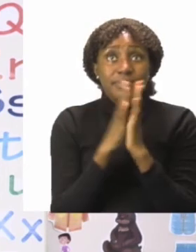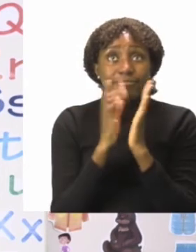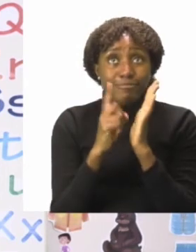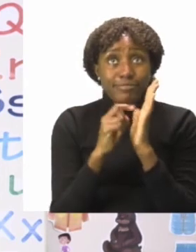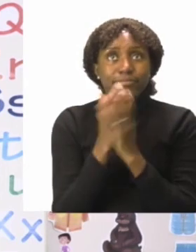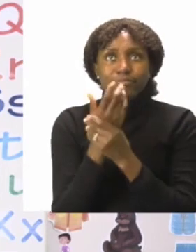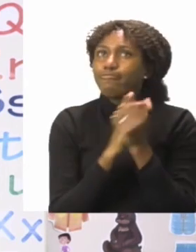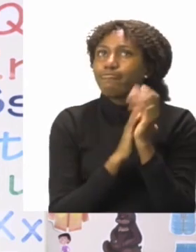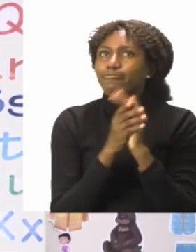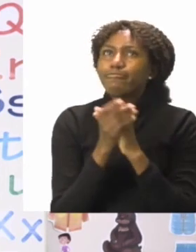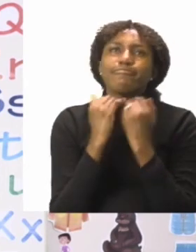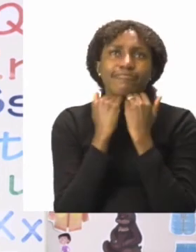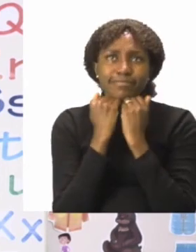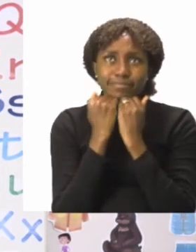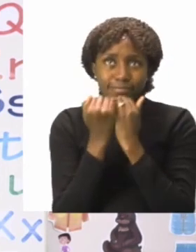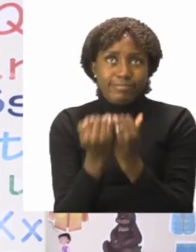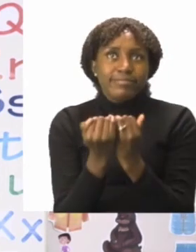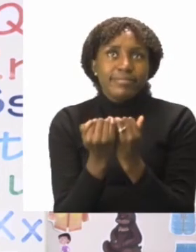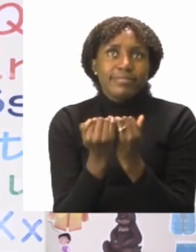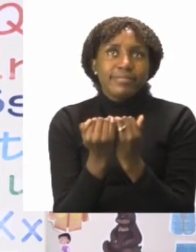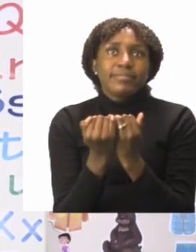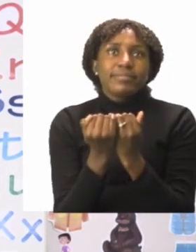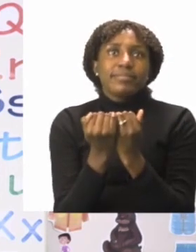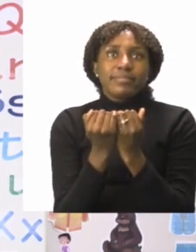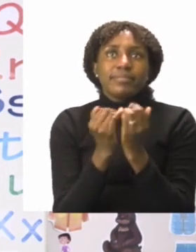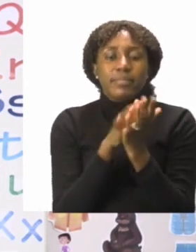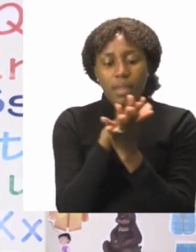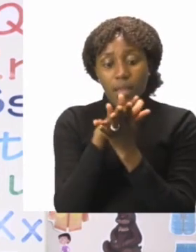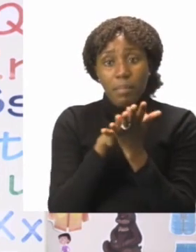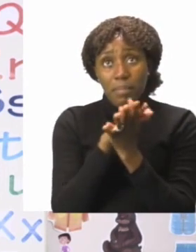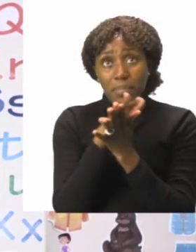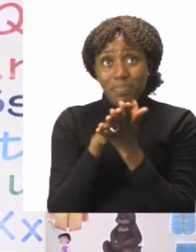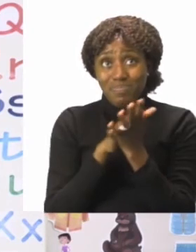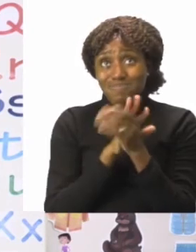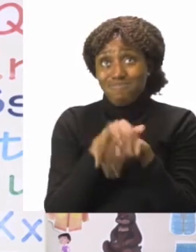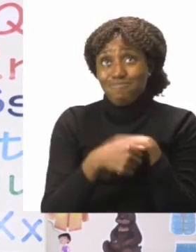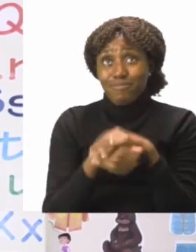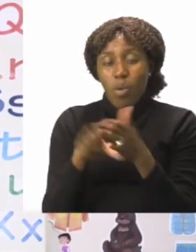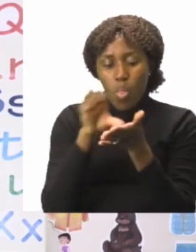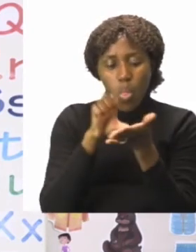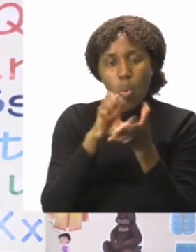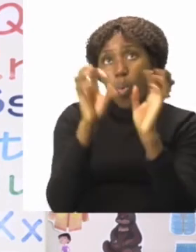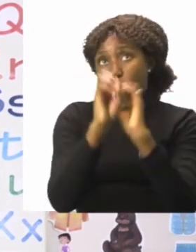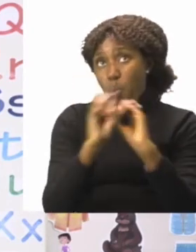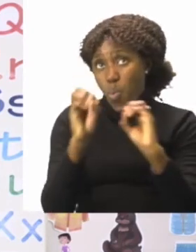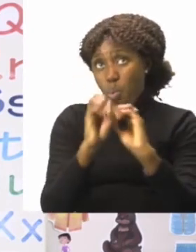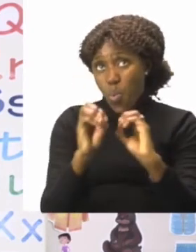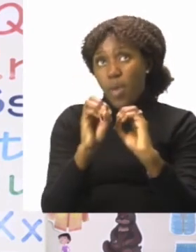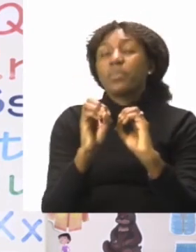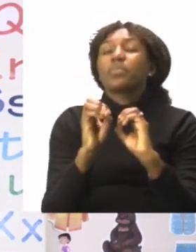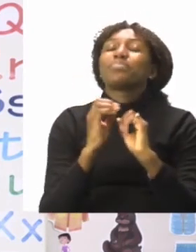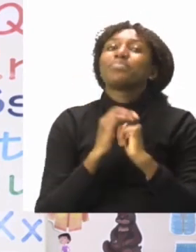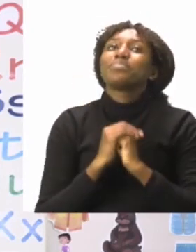is very important because it keeps our hands clean and gets rid of all the nasty